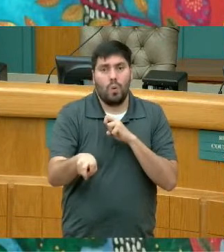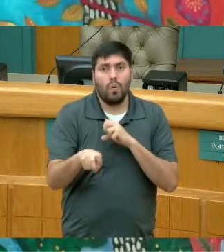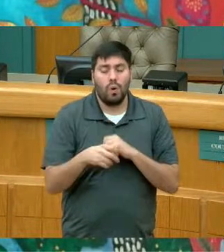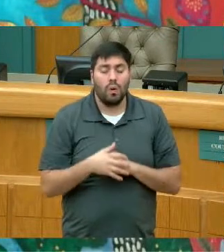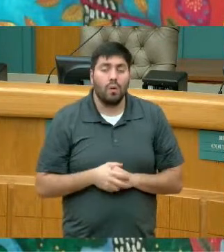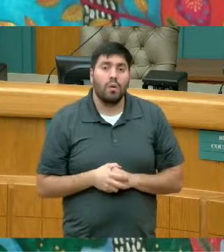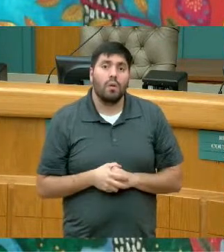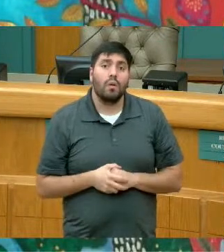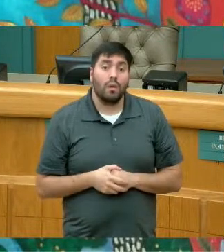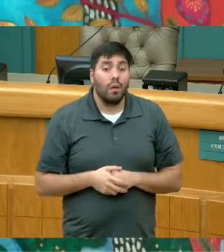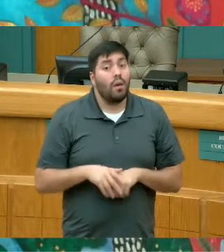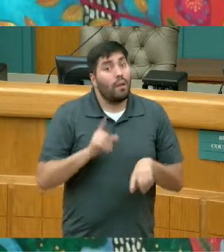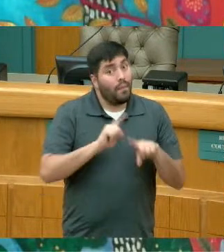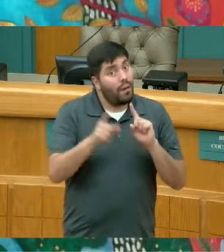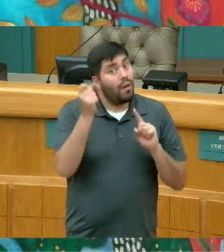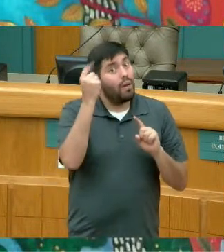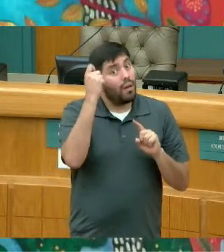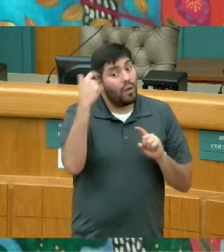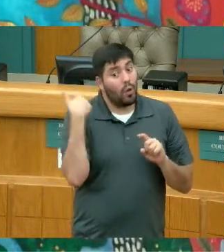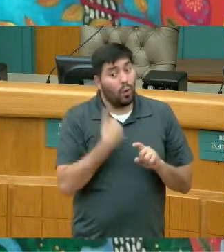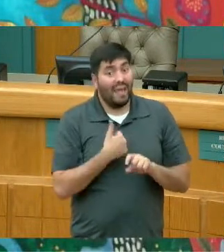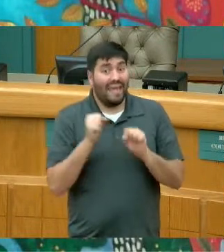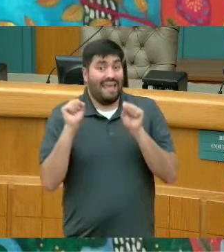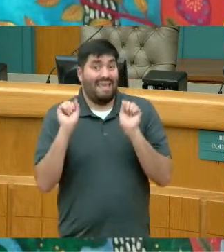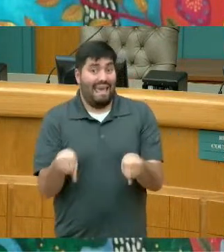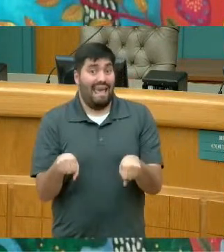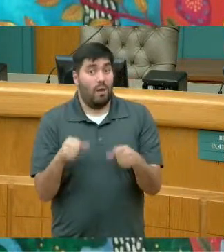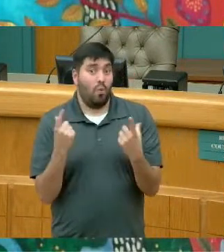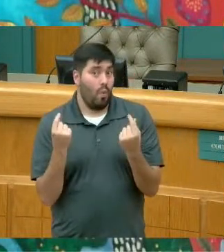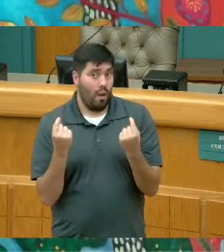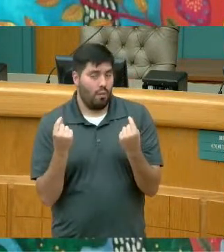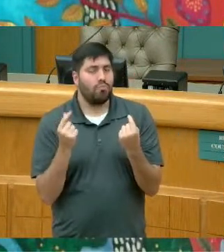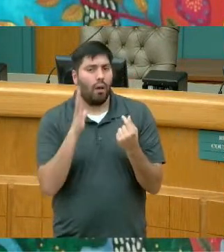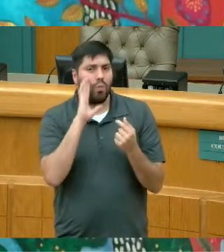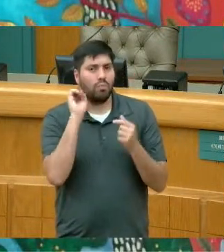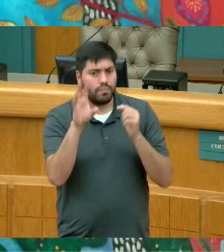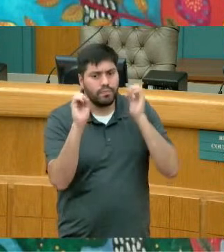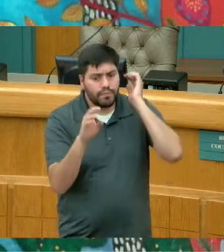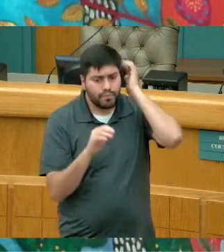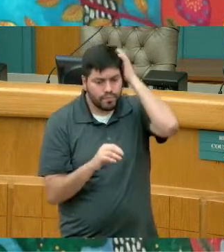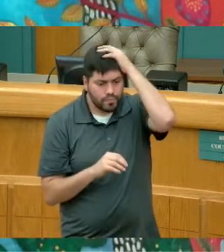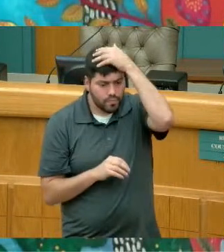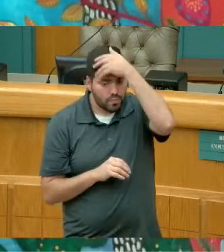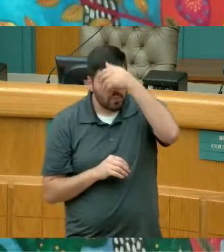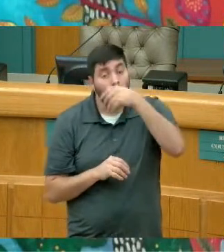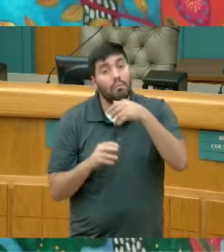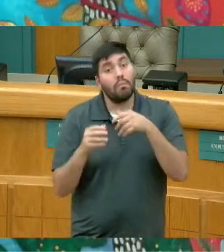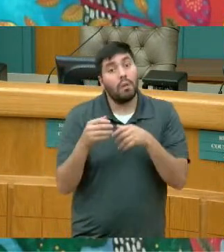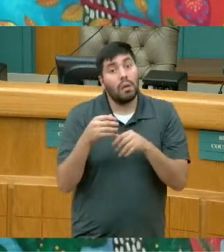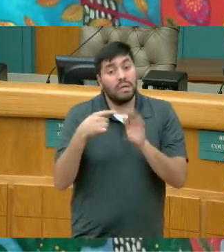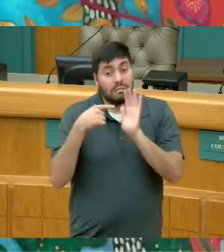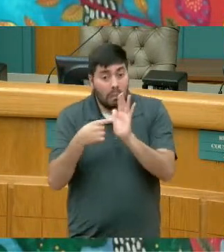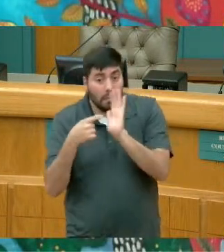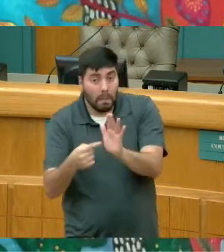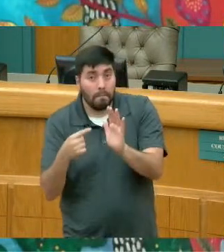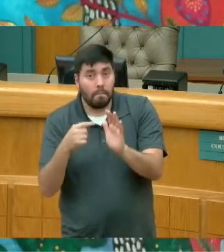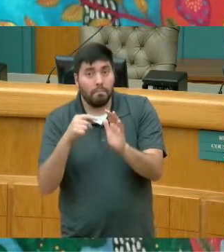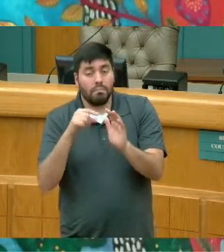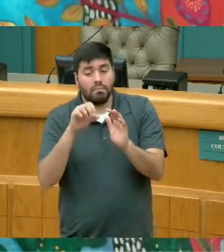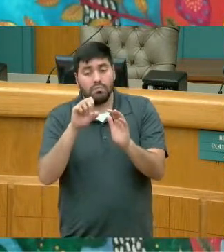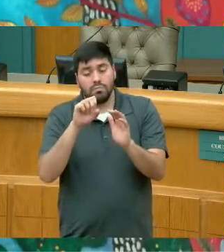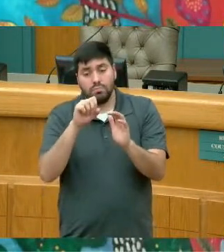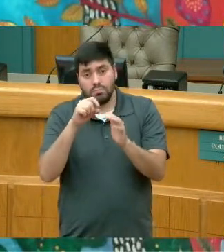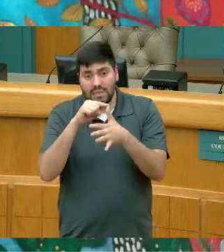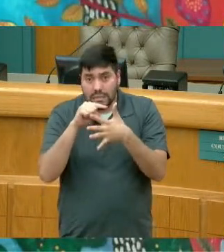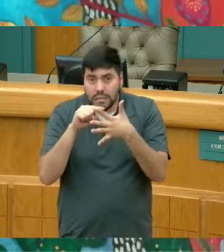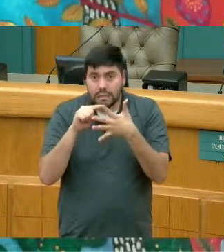But there are things that we can do, and I would like to address some of those. We can treat some of the symptoms, and we can